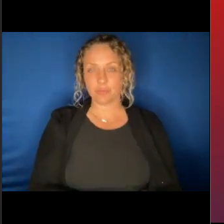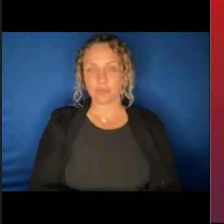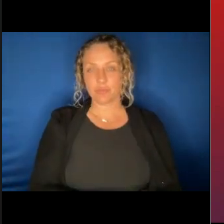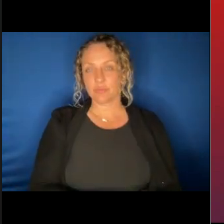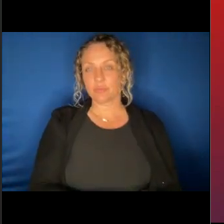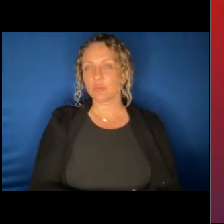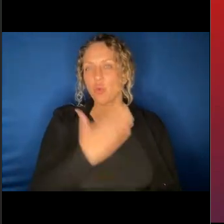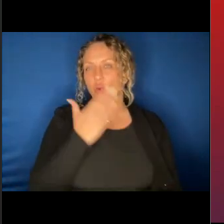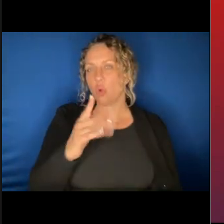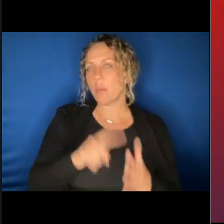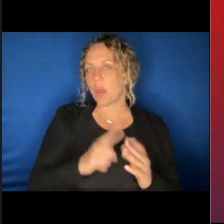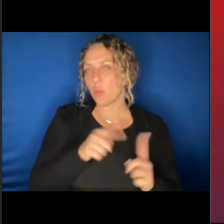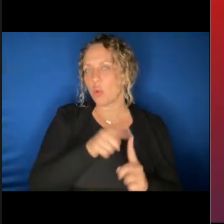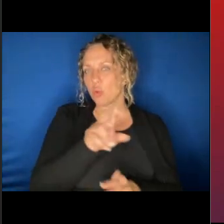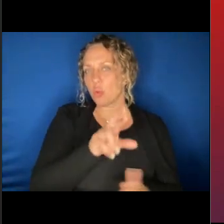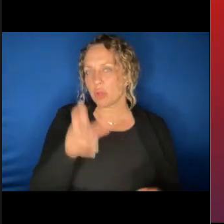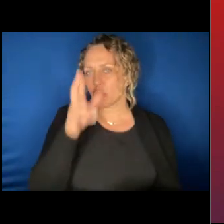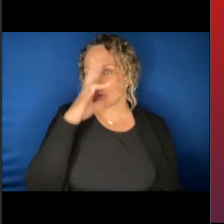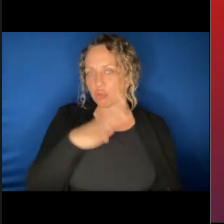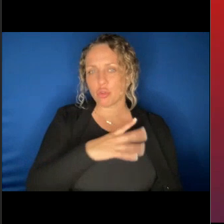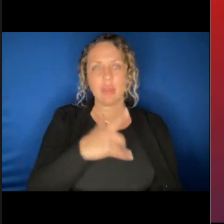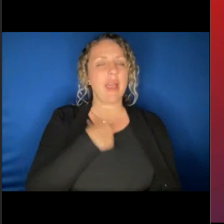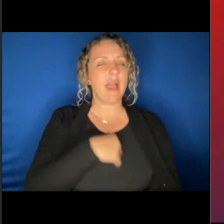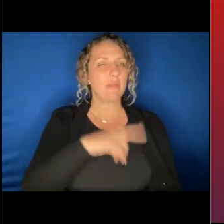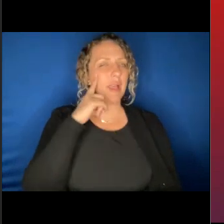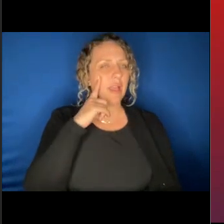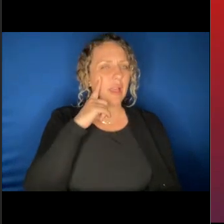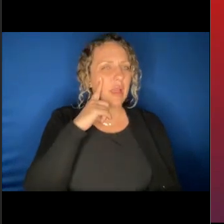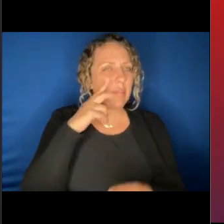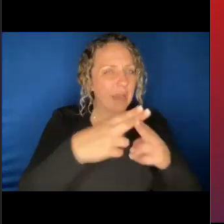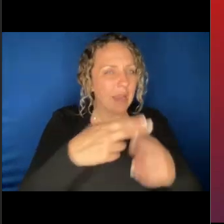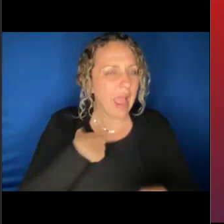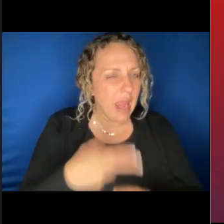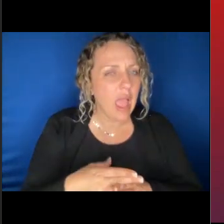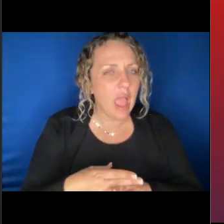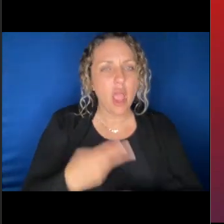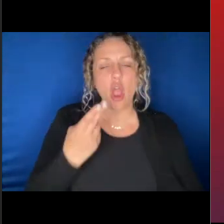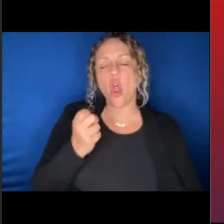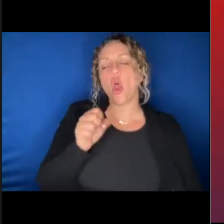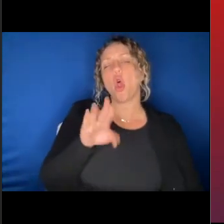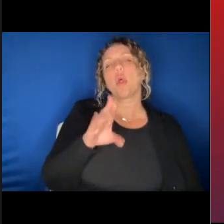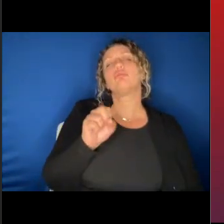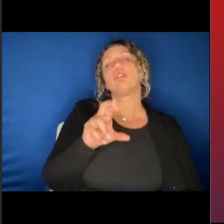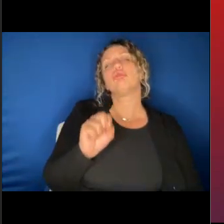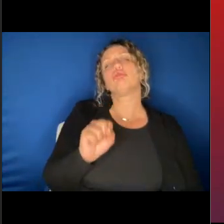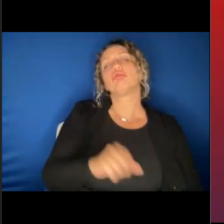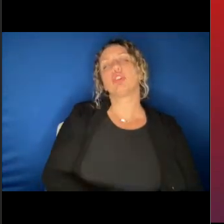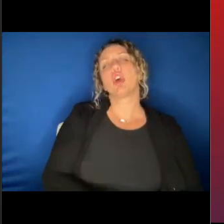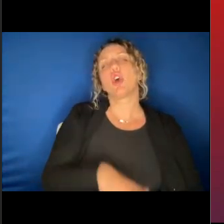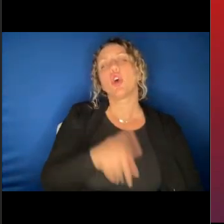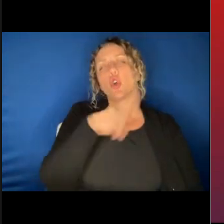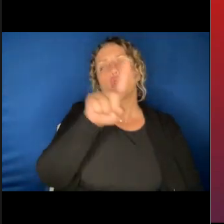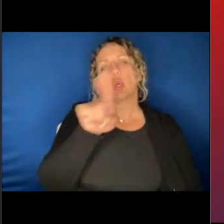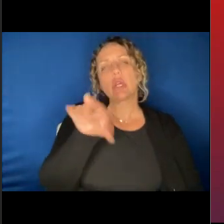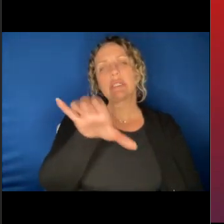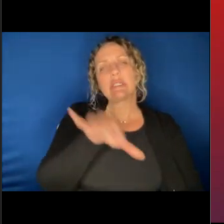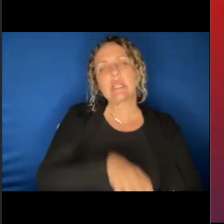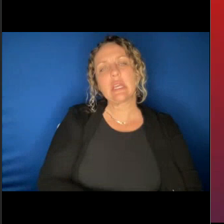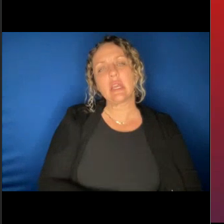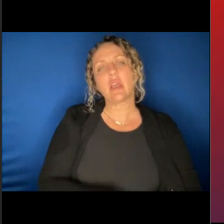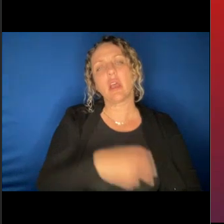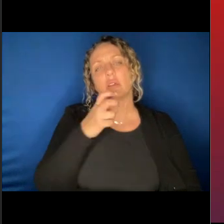Go ahead. Begin when you're ready, sir. I have to give my name? Yes. Yeah, Herb Sauce. You guys did a